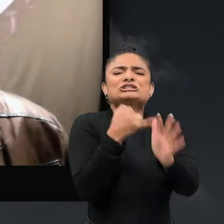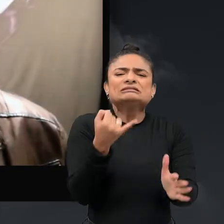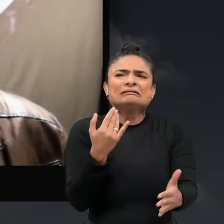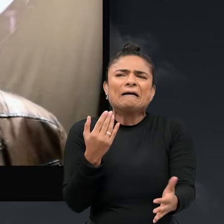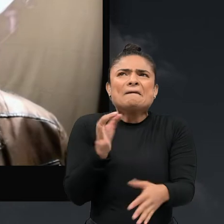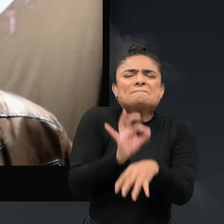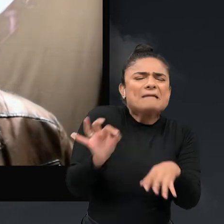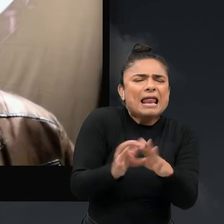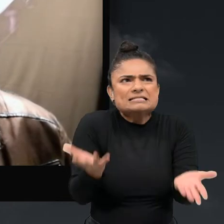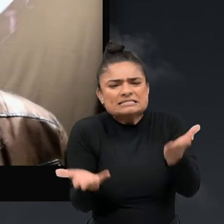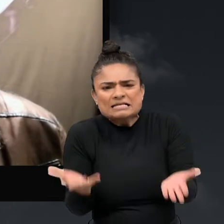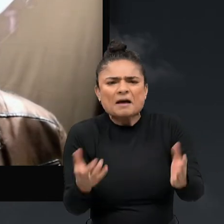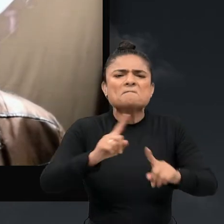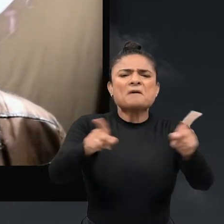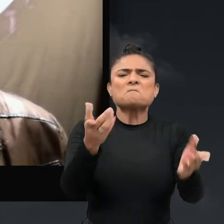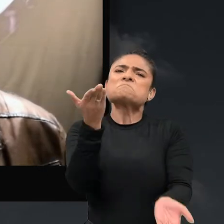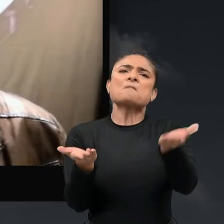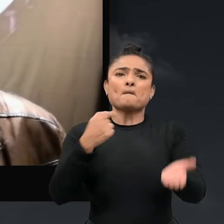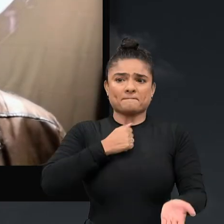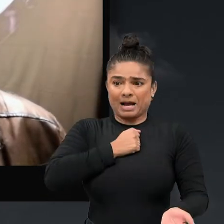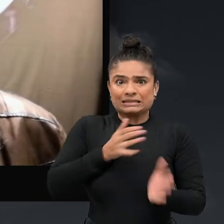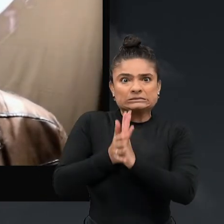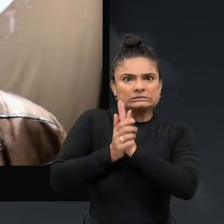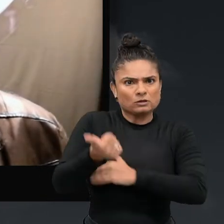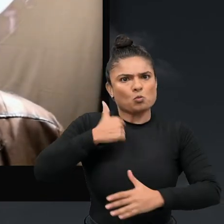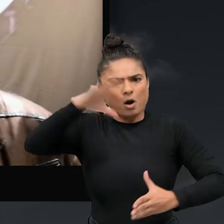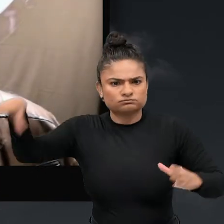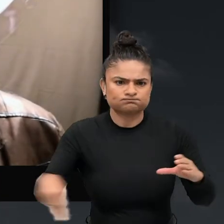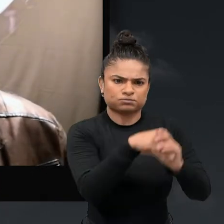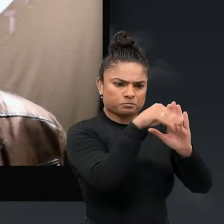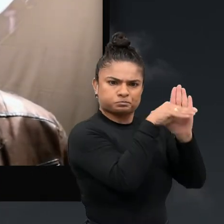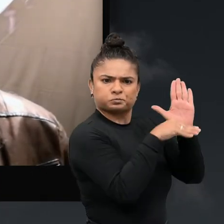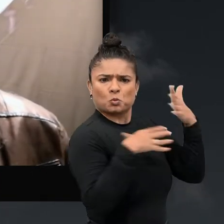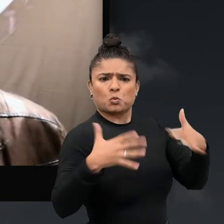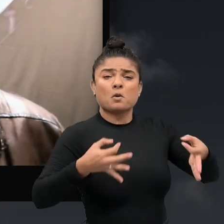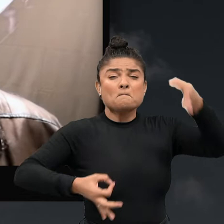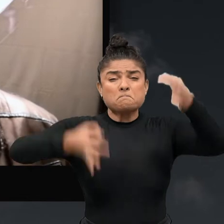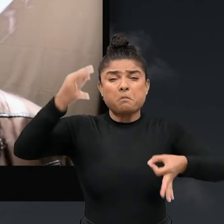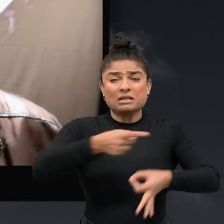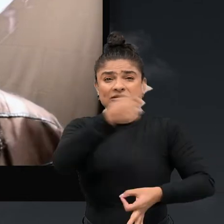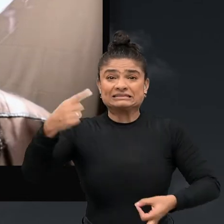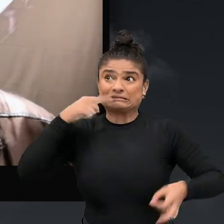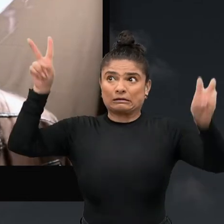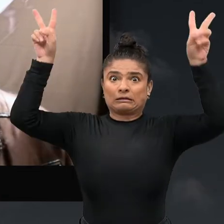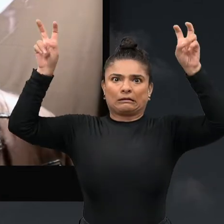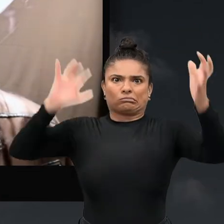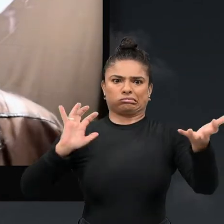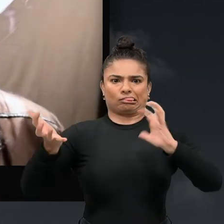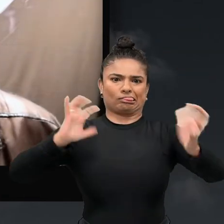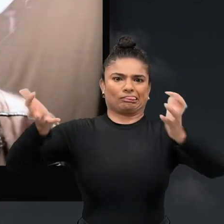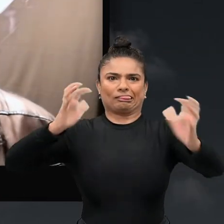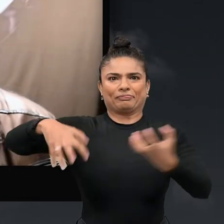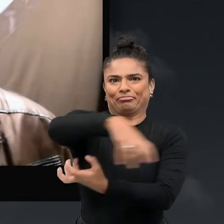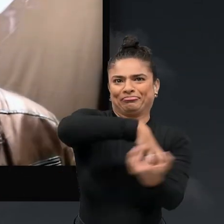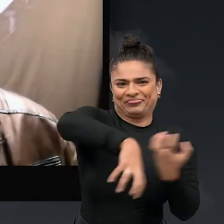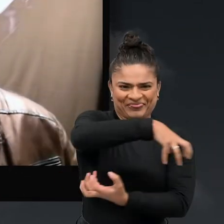if it's if it's a plane where i honestly would love to dribble my skills politics is a is as